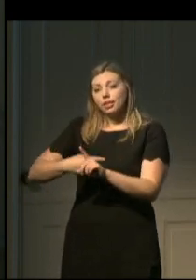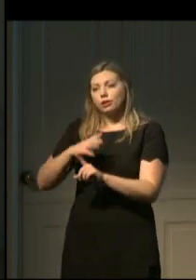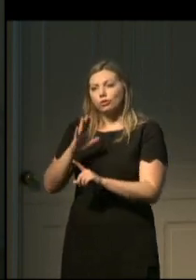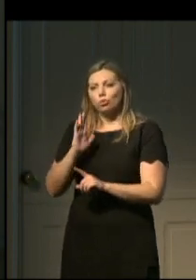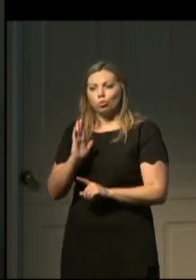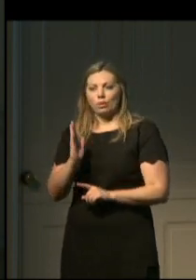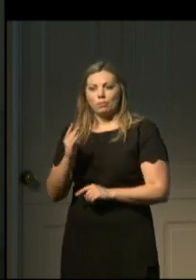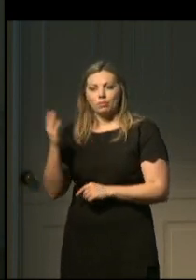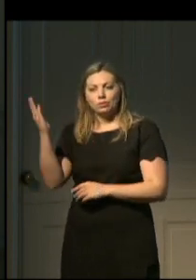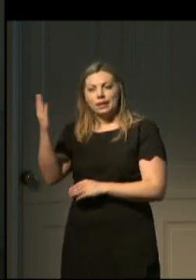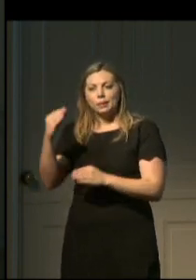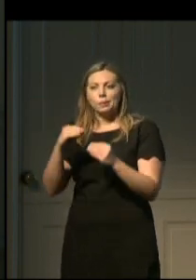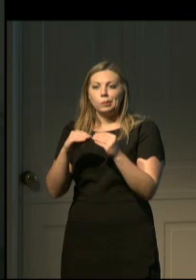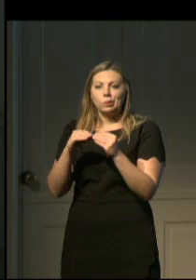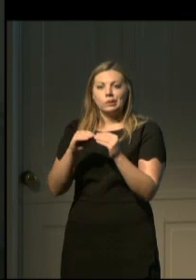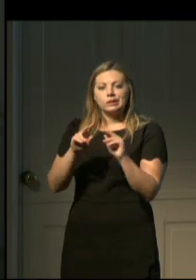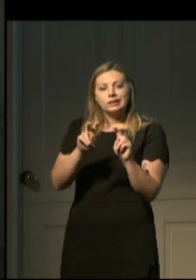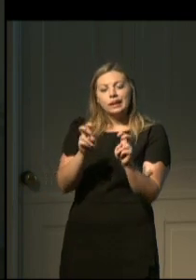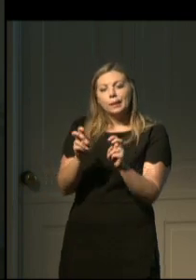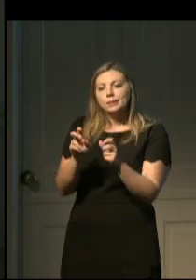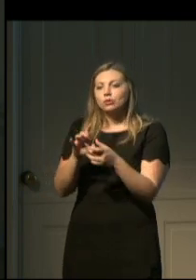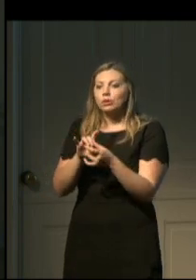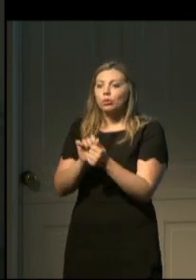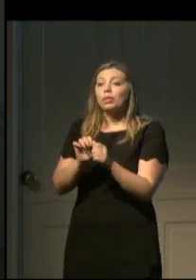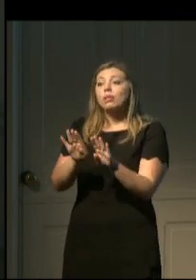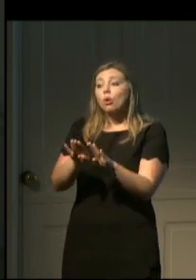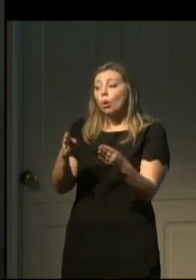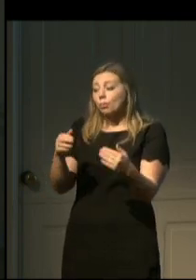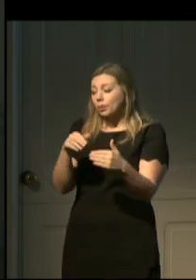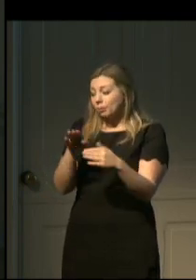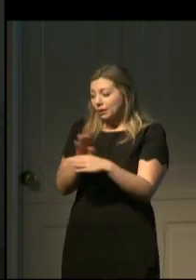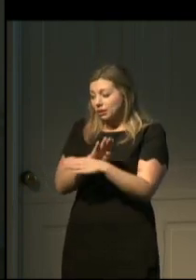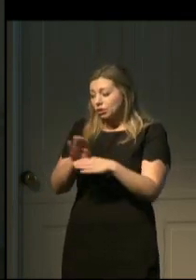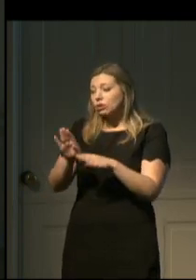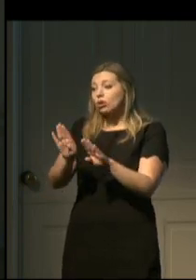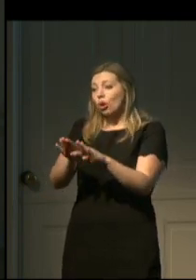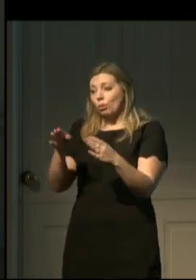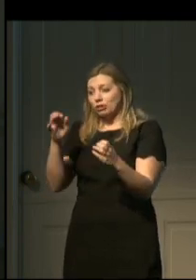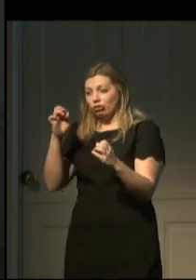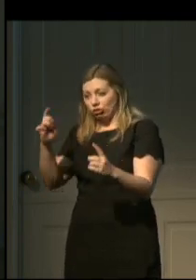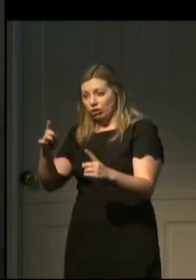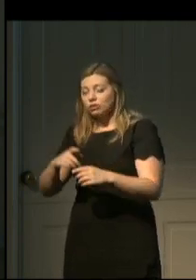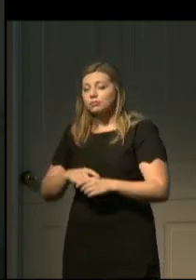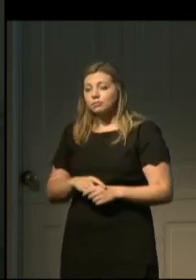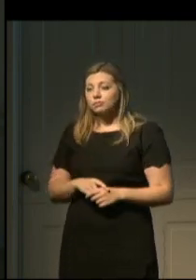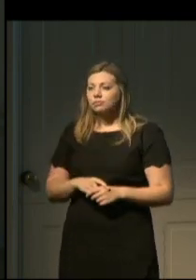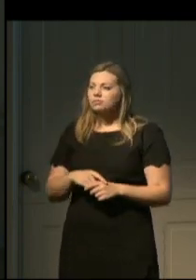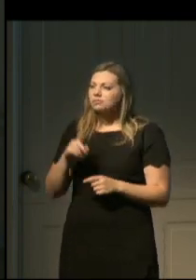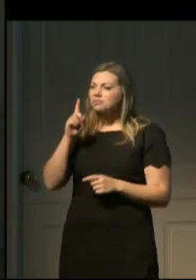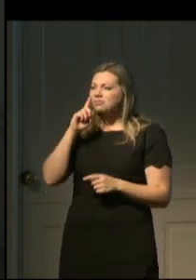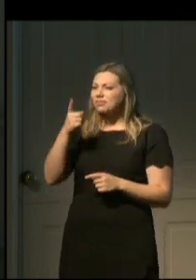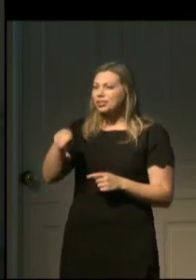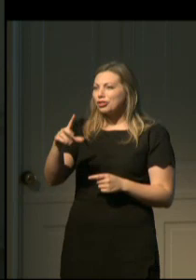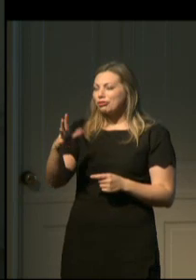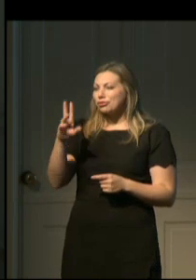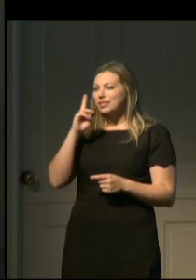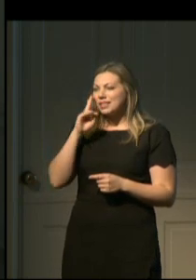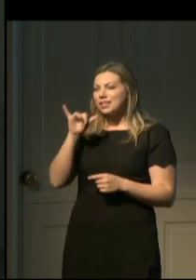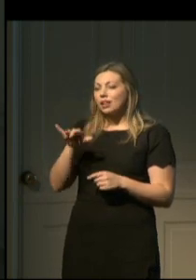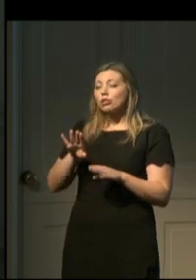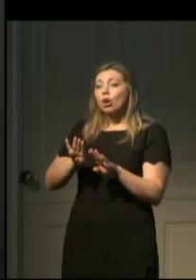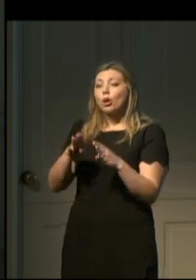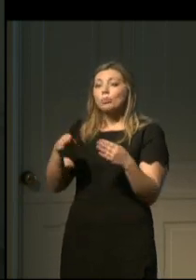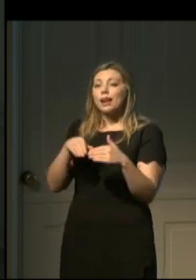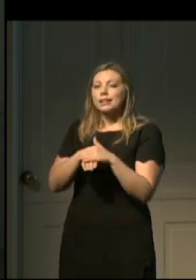more speakers on such topics as open business and open education. I think you can see that open access is